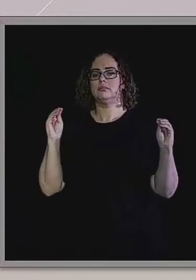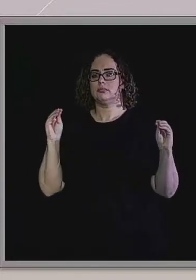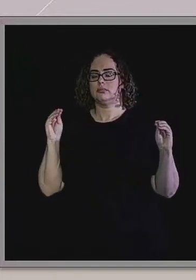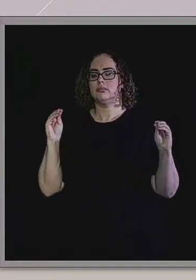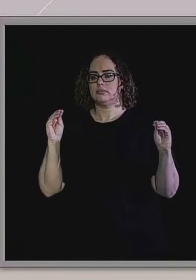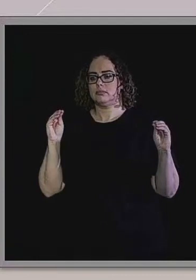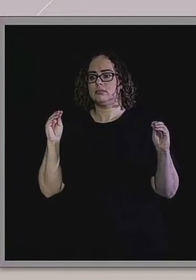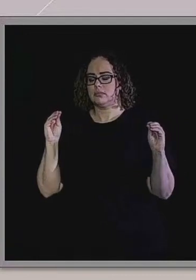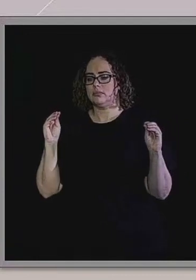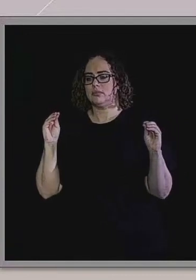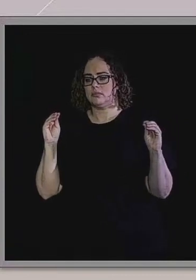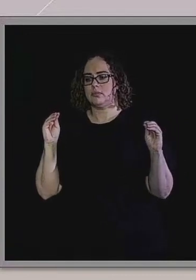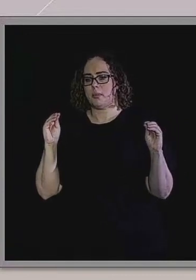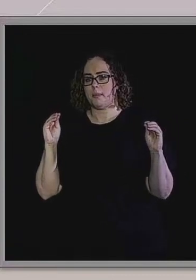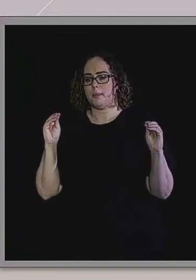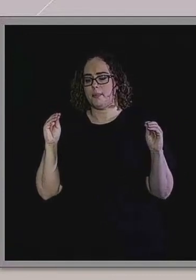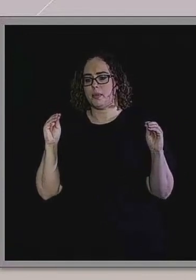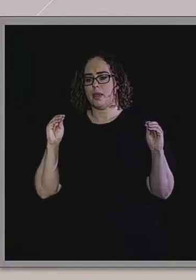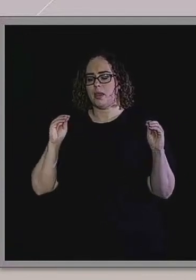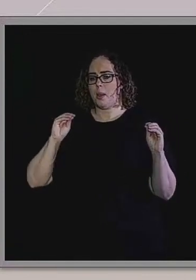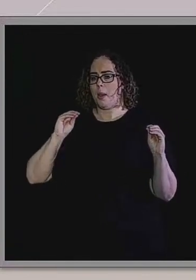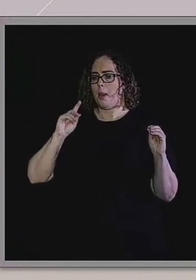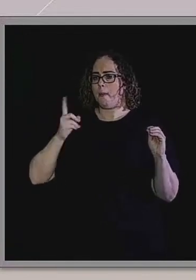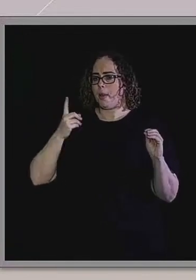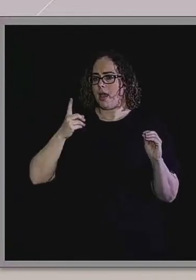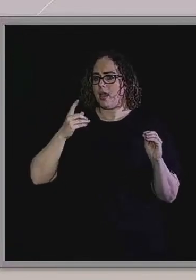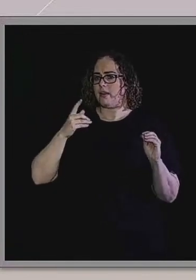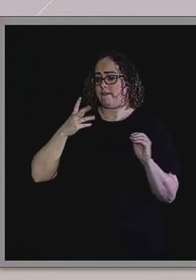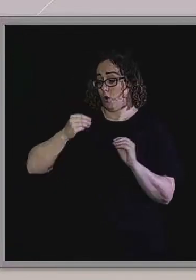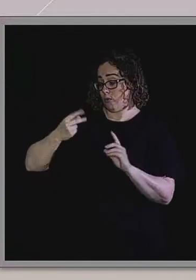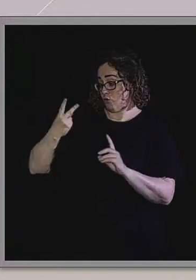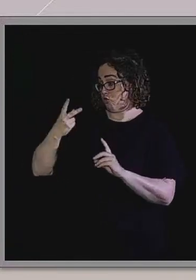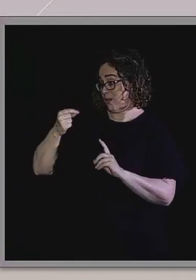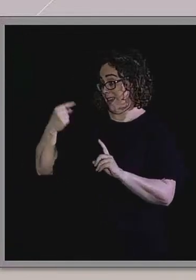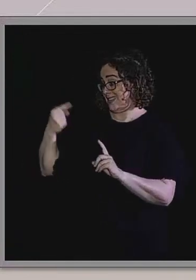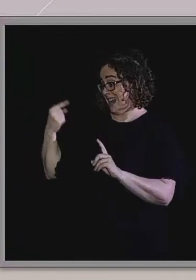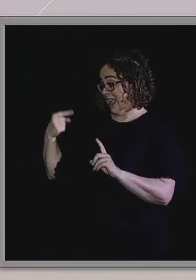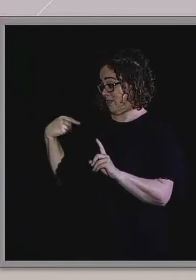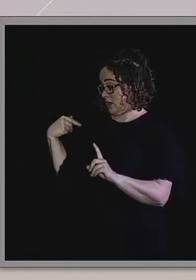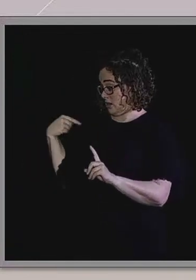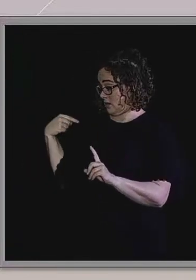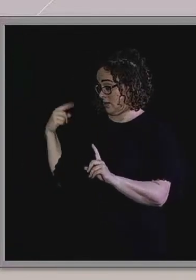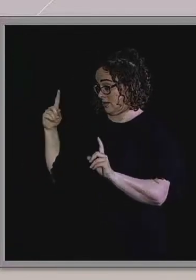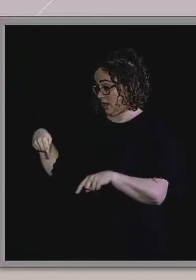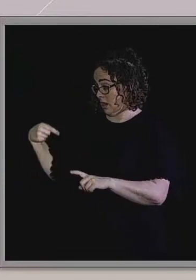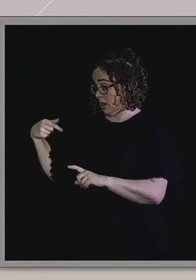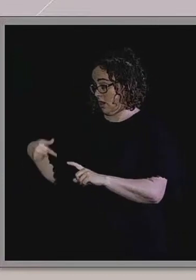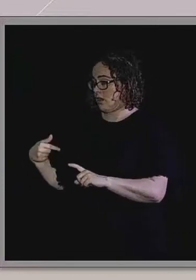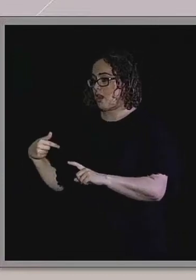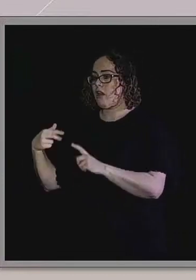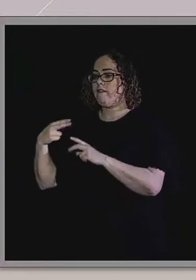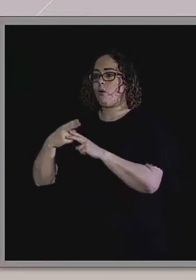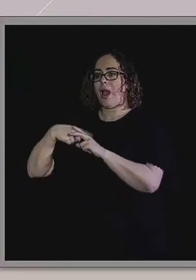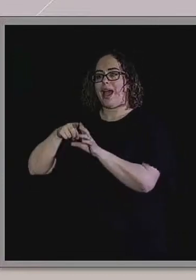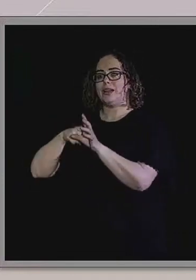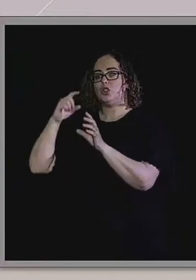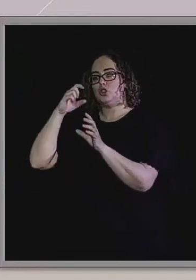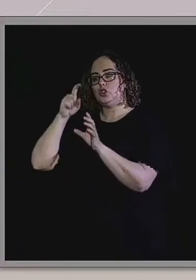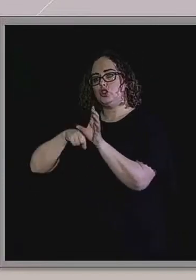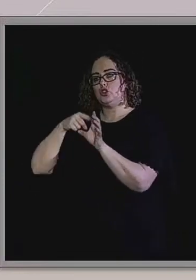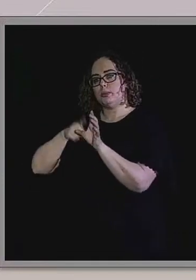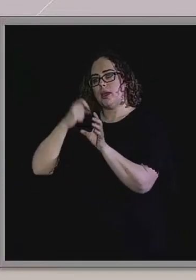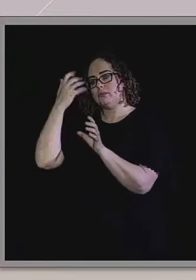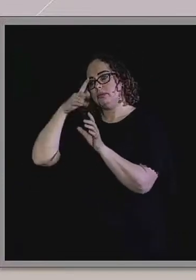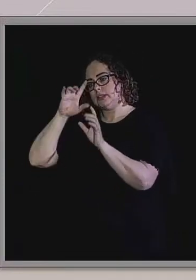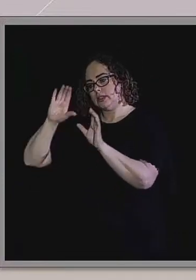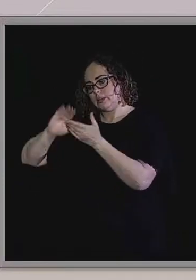is what's been happening from 2011, since the division occurred in the Yindjibarndi community, and those